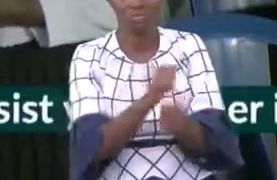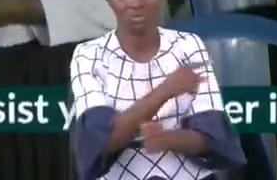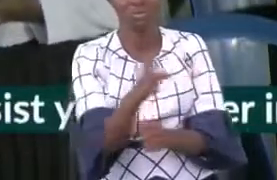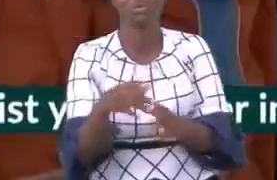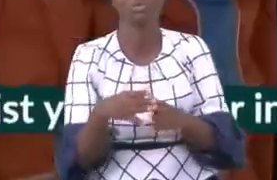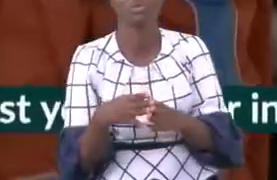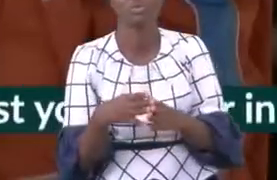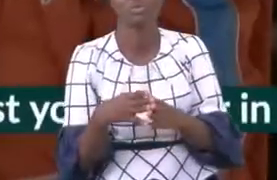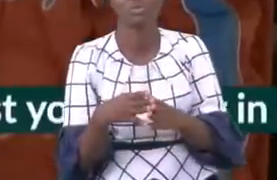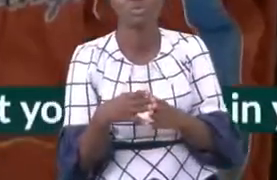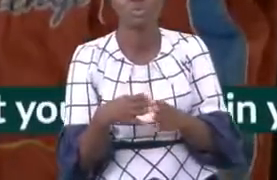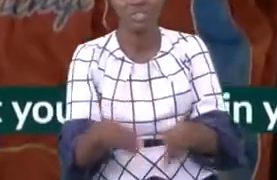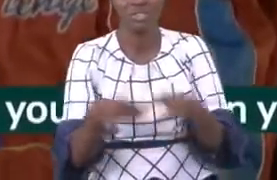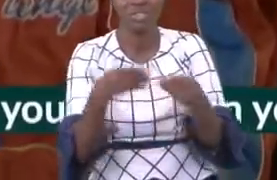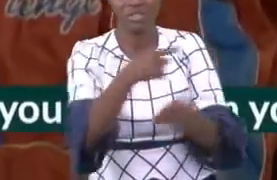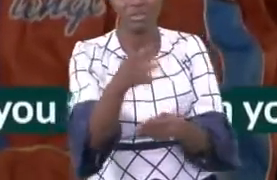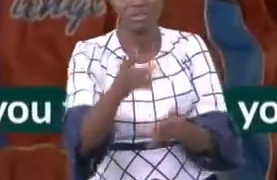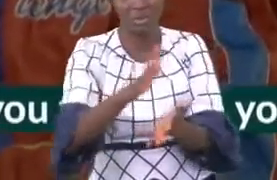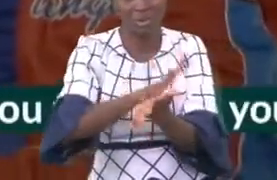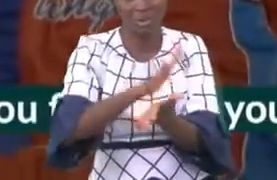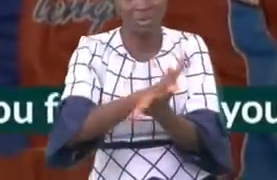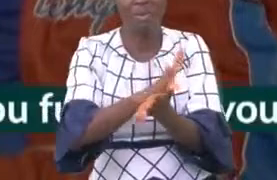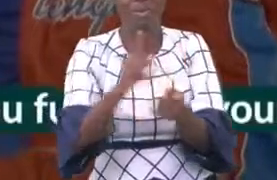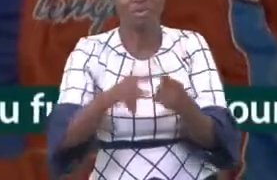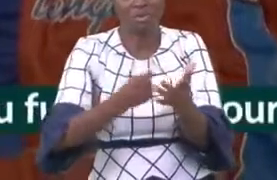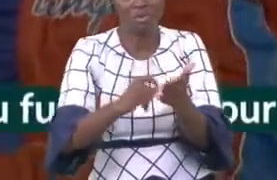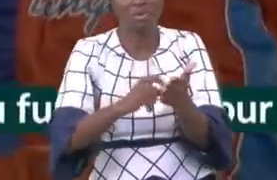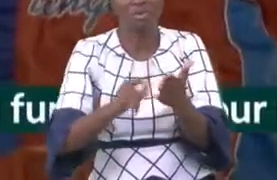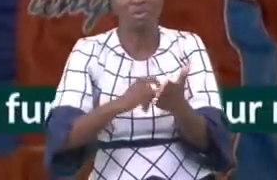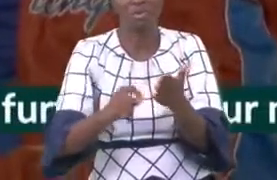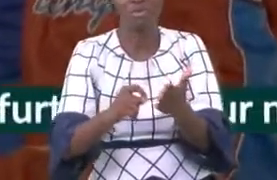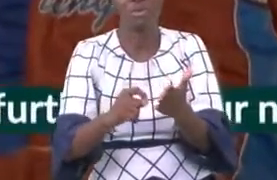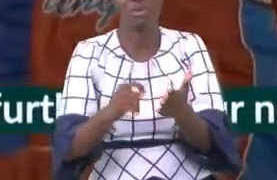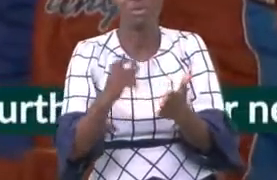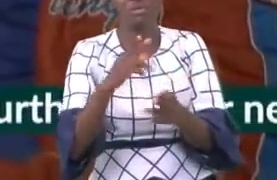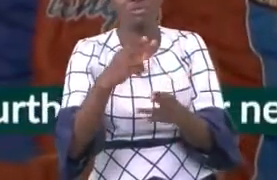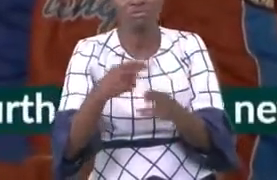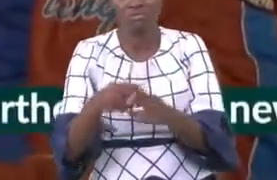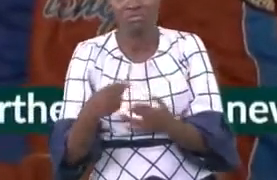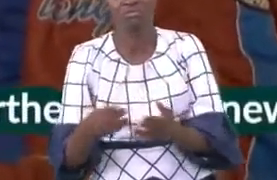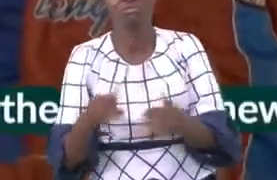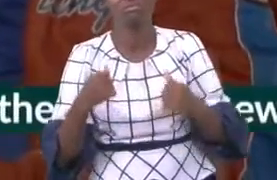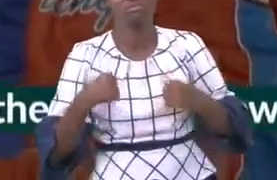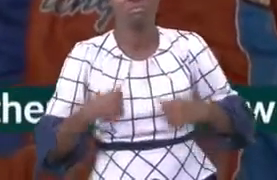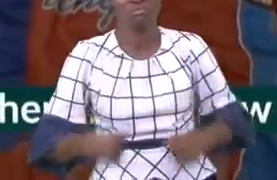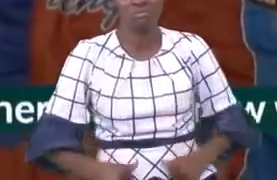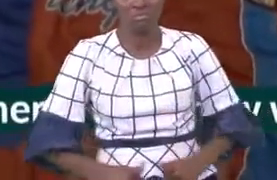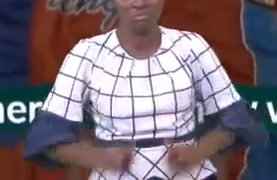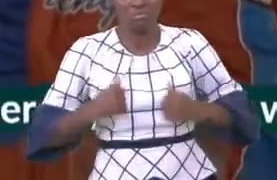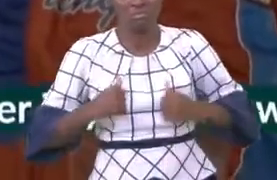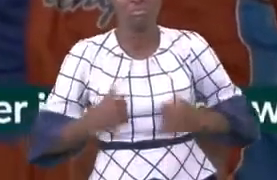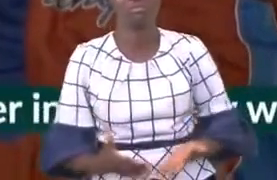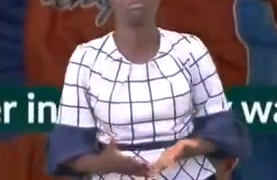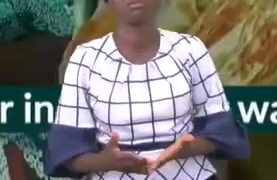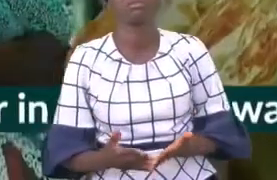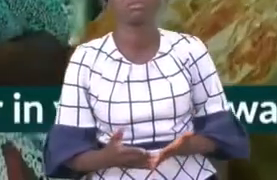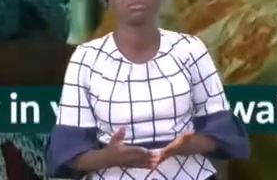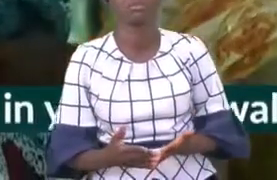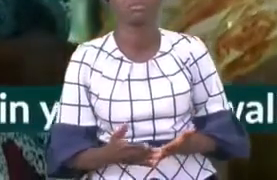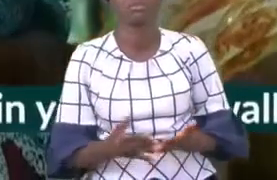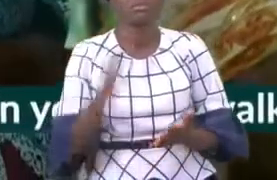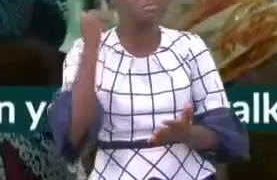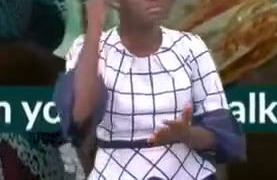them correctly and then come for the second part of the prayer. We call on